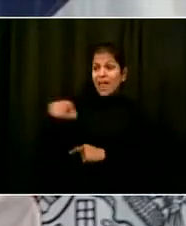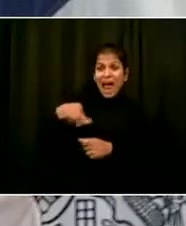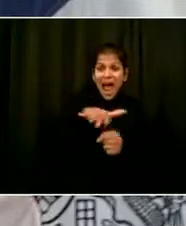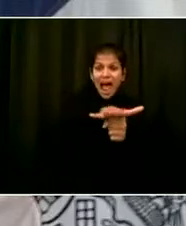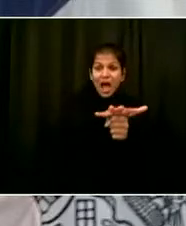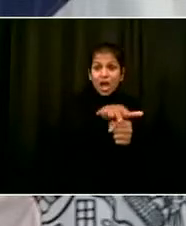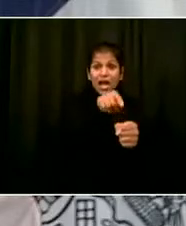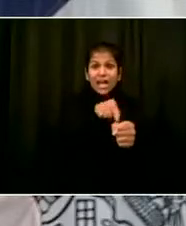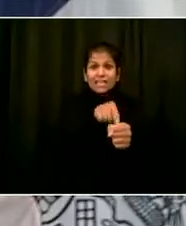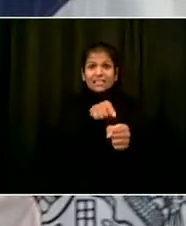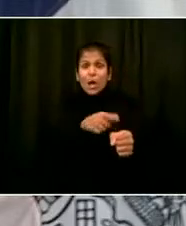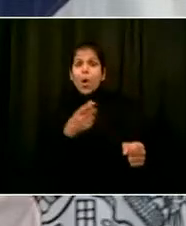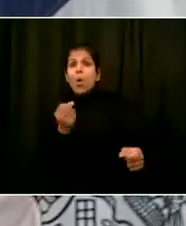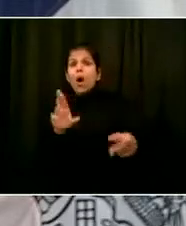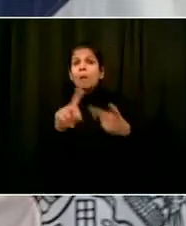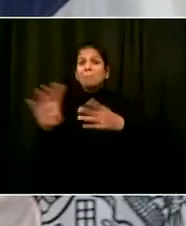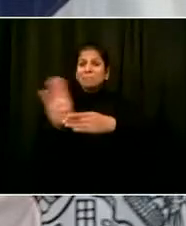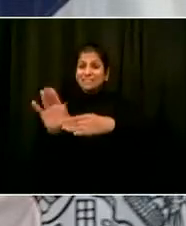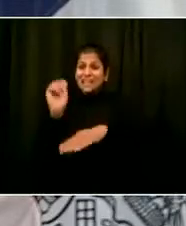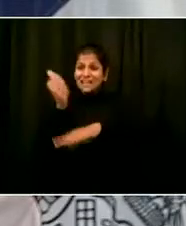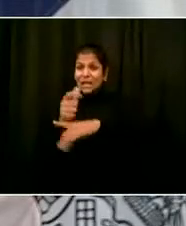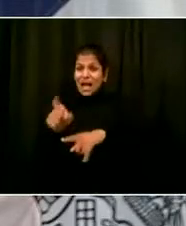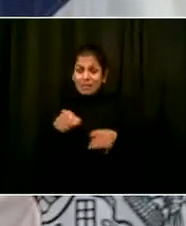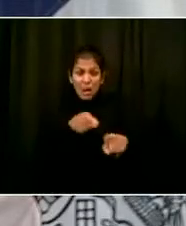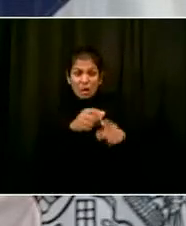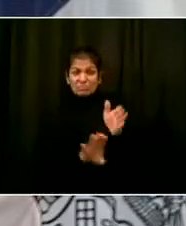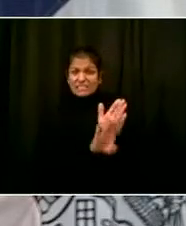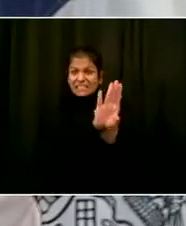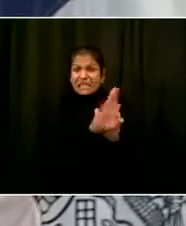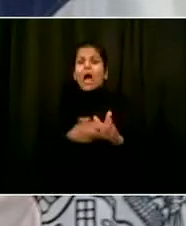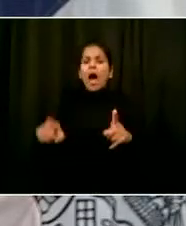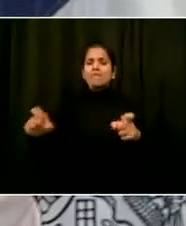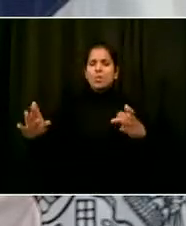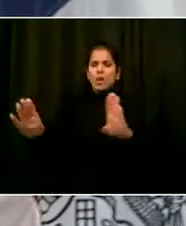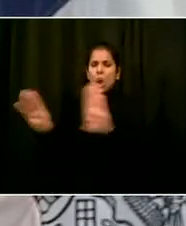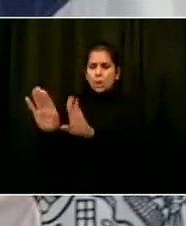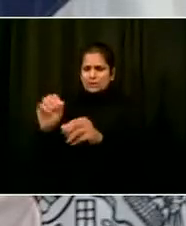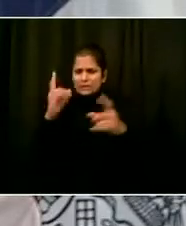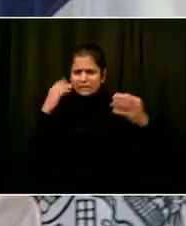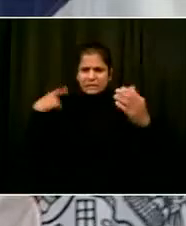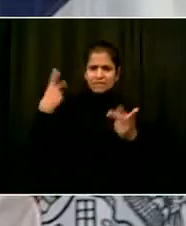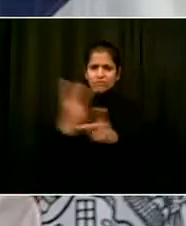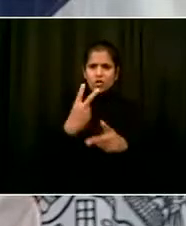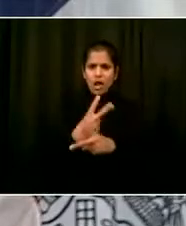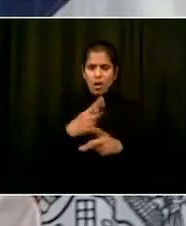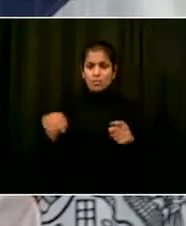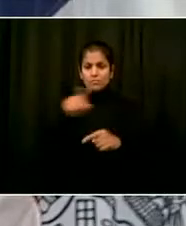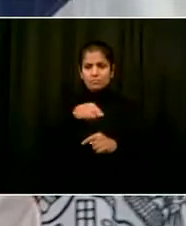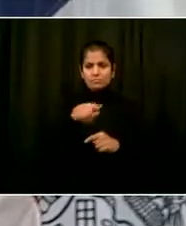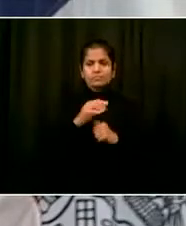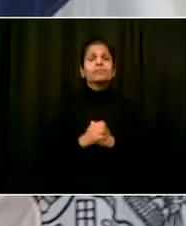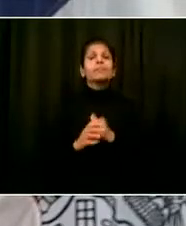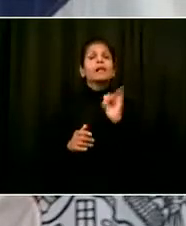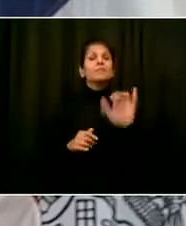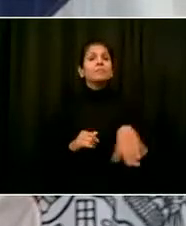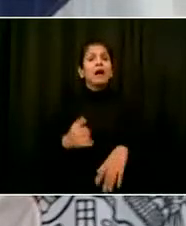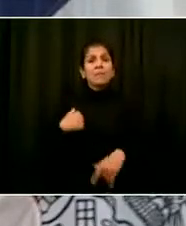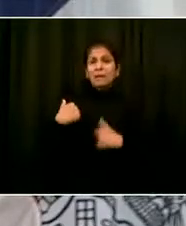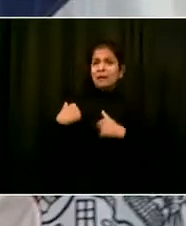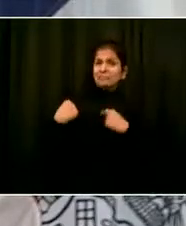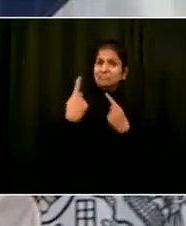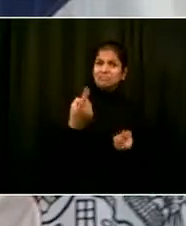of the stuff is pretty clear and if any elected official has questions about it we're always making people available to answer